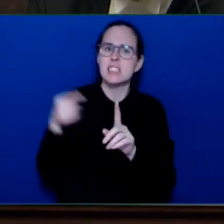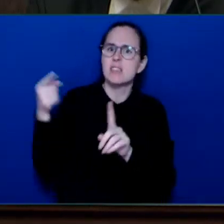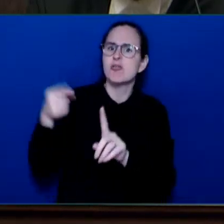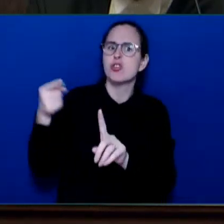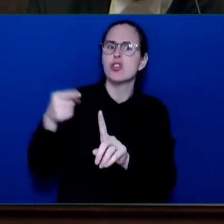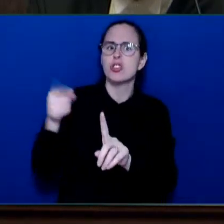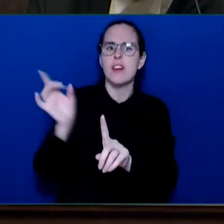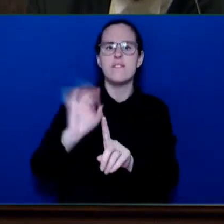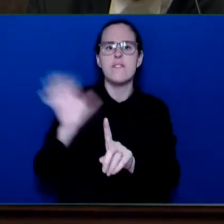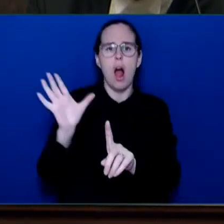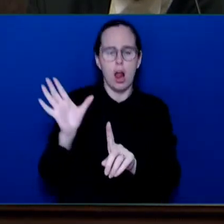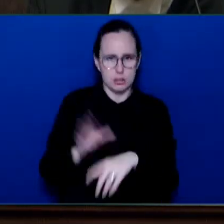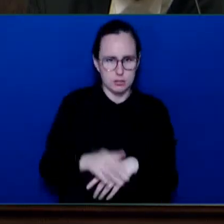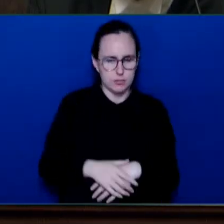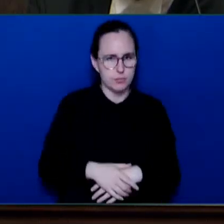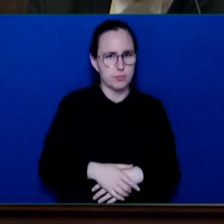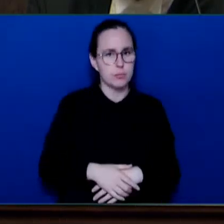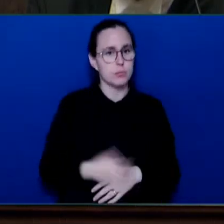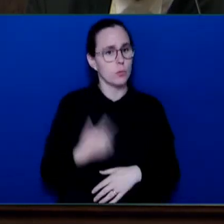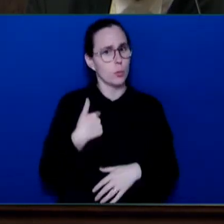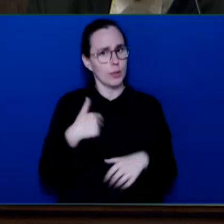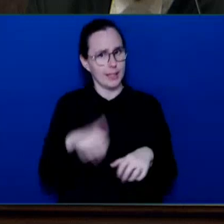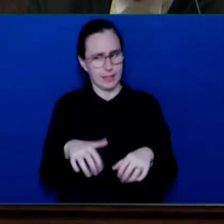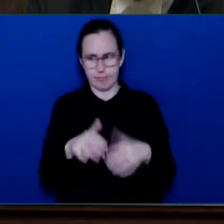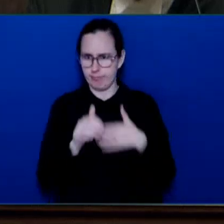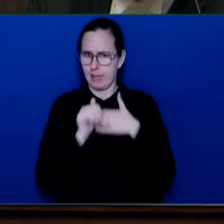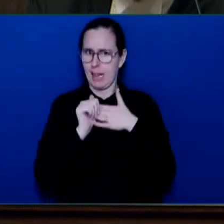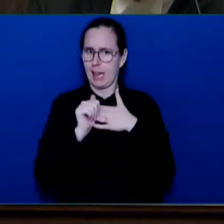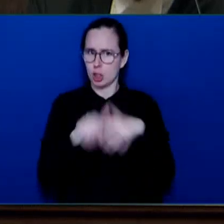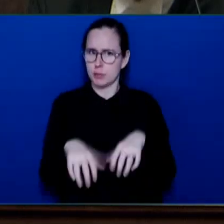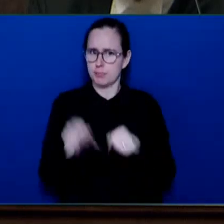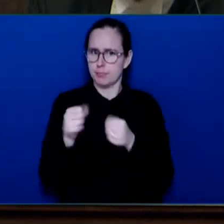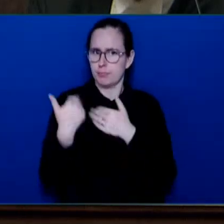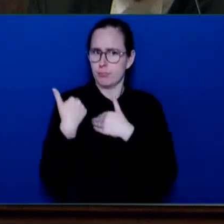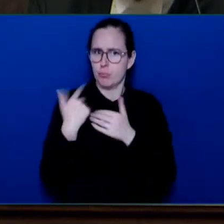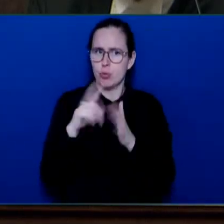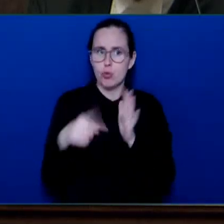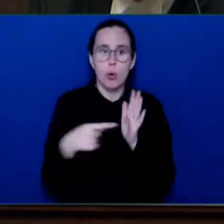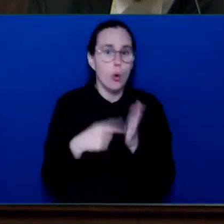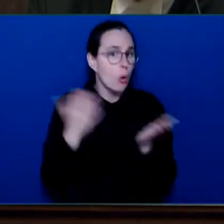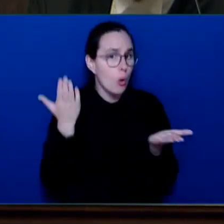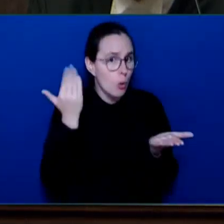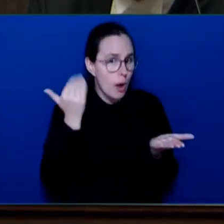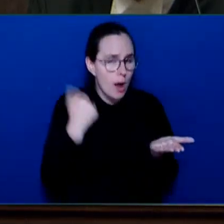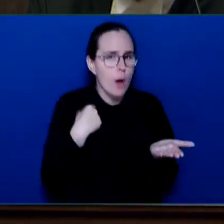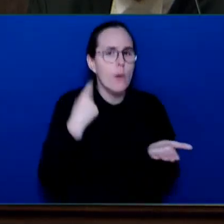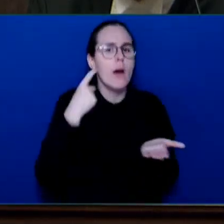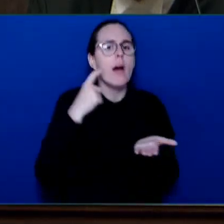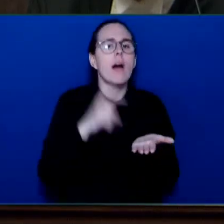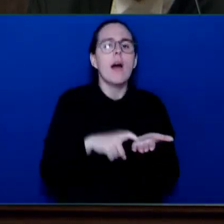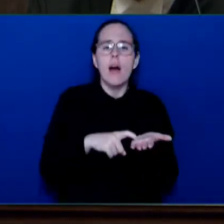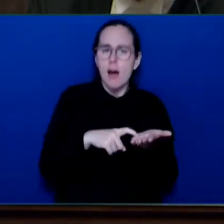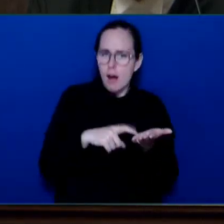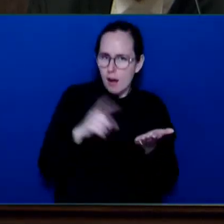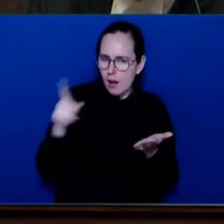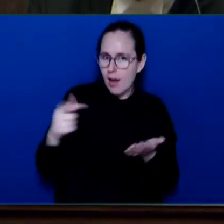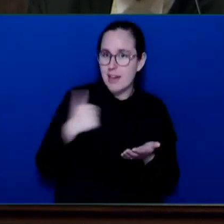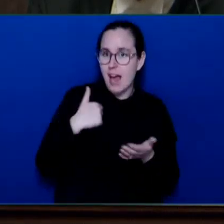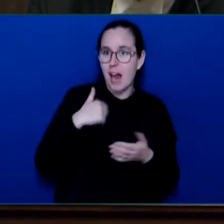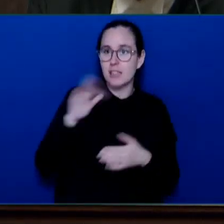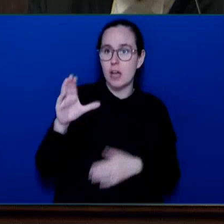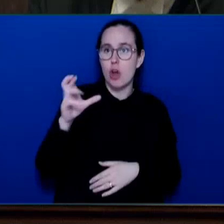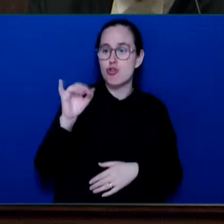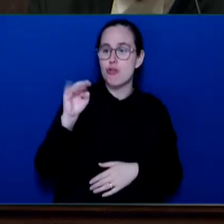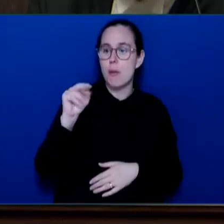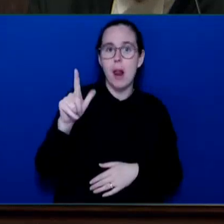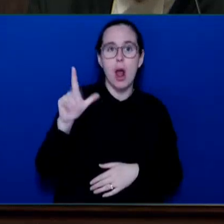we see that the criminal code needs to be changed around repeat violent offenders so communities can feel safer and that courts have the tools